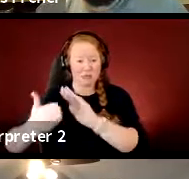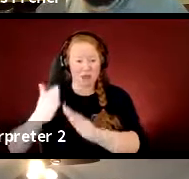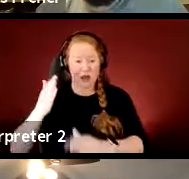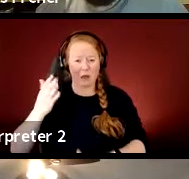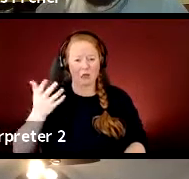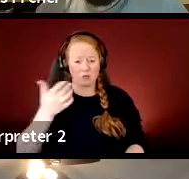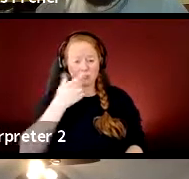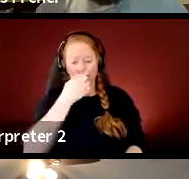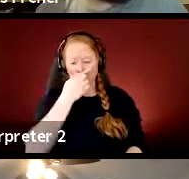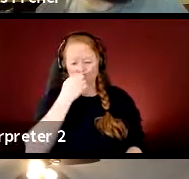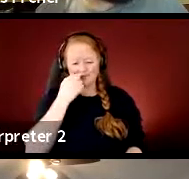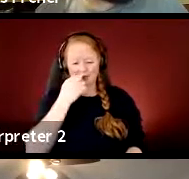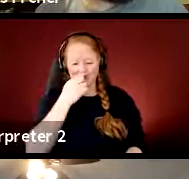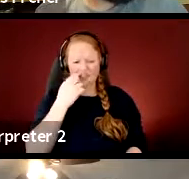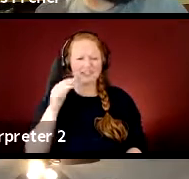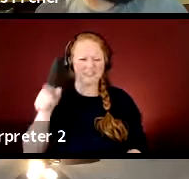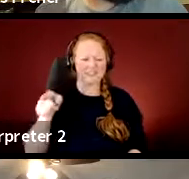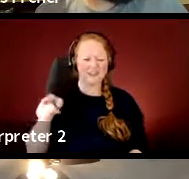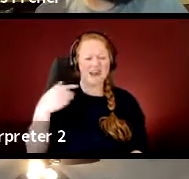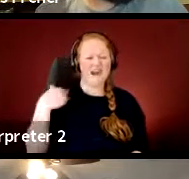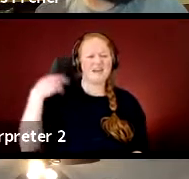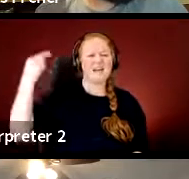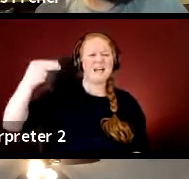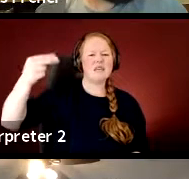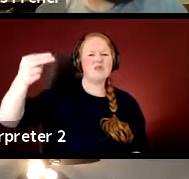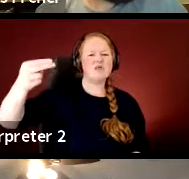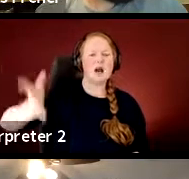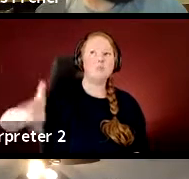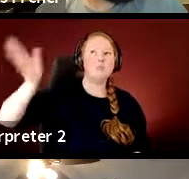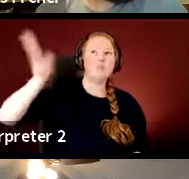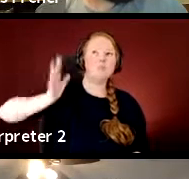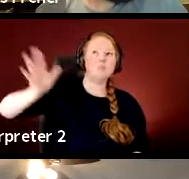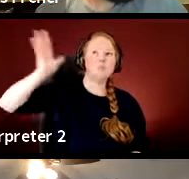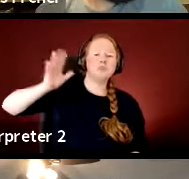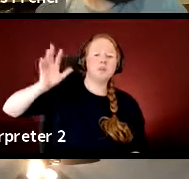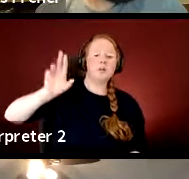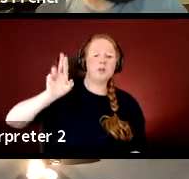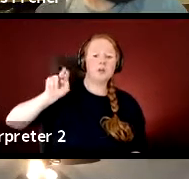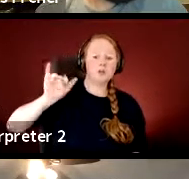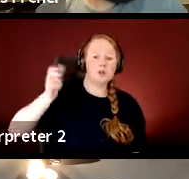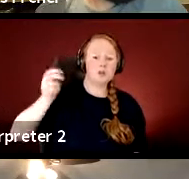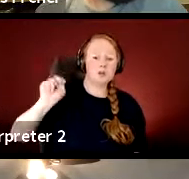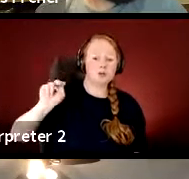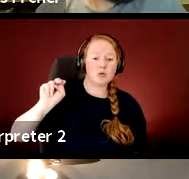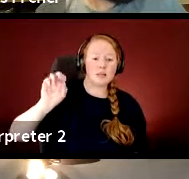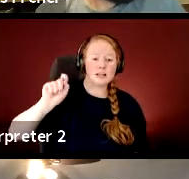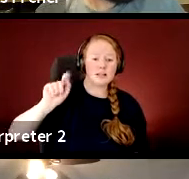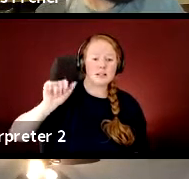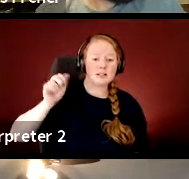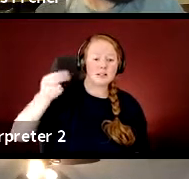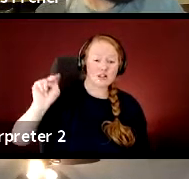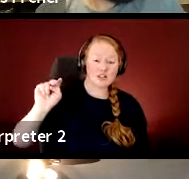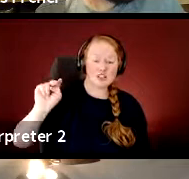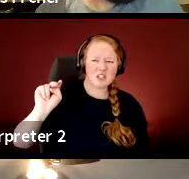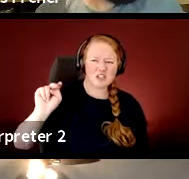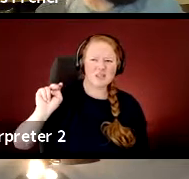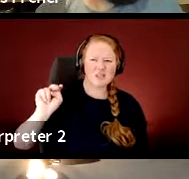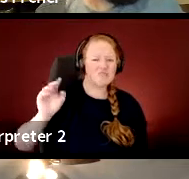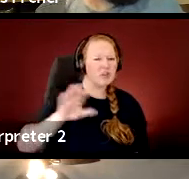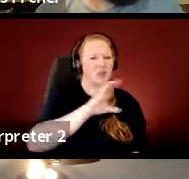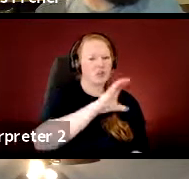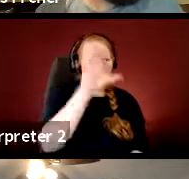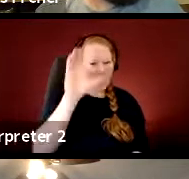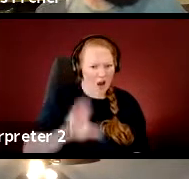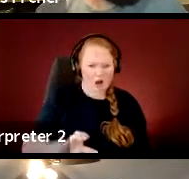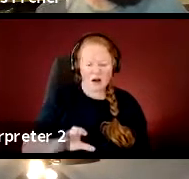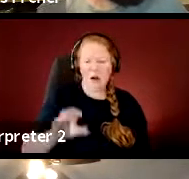I guess it has a history going back to Union Station with Chicago and Memphis and St. Louis.